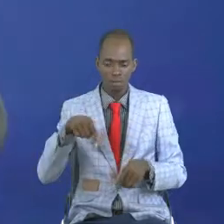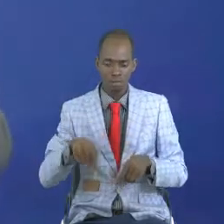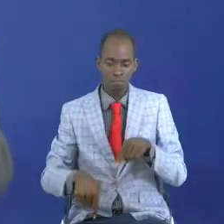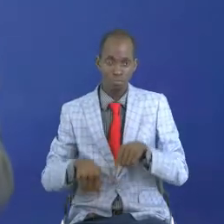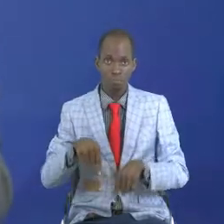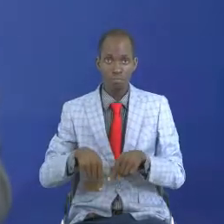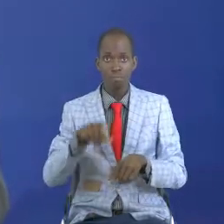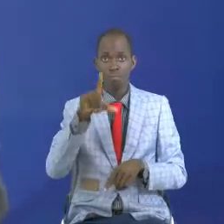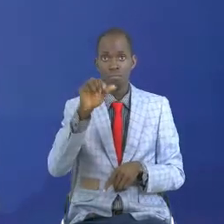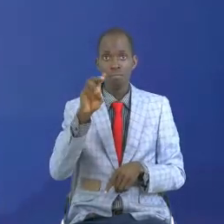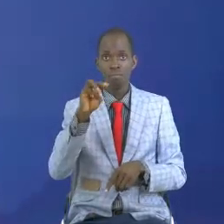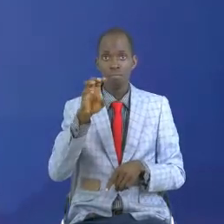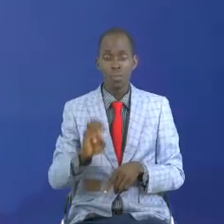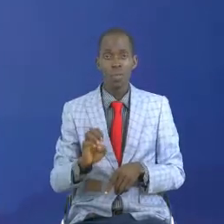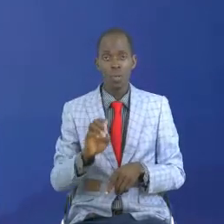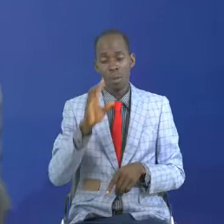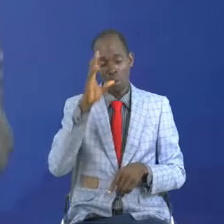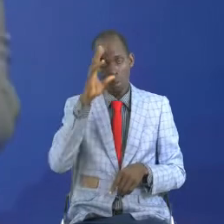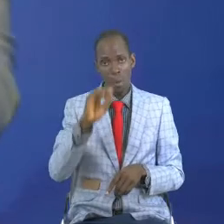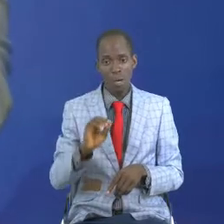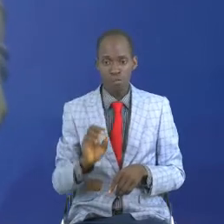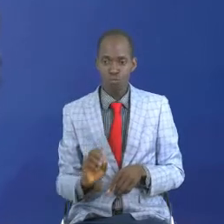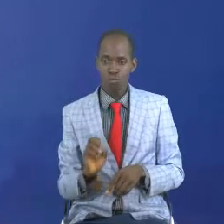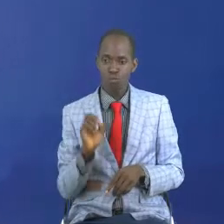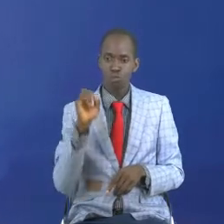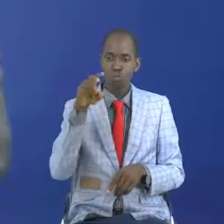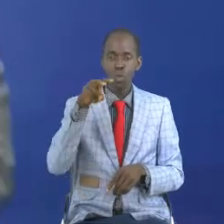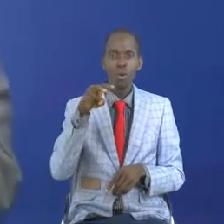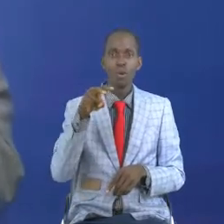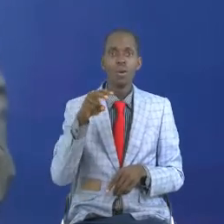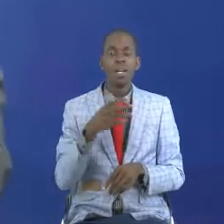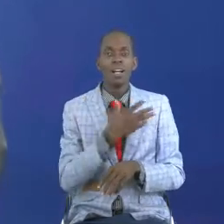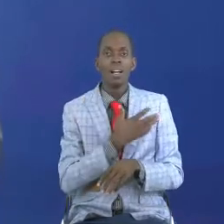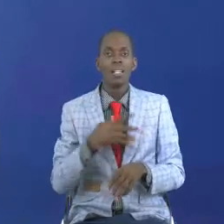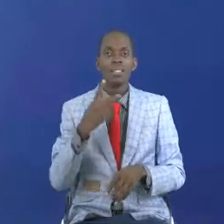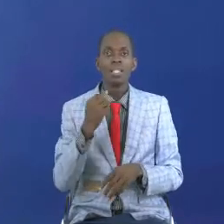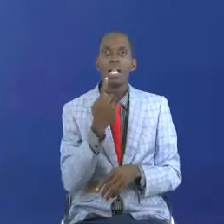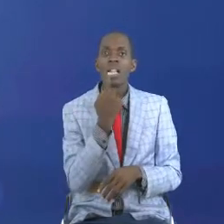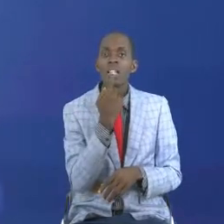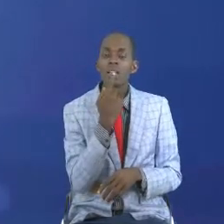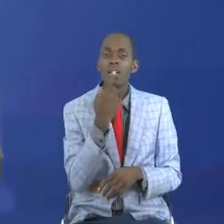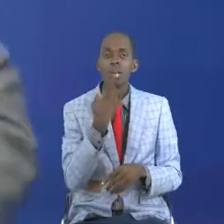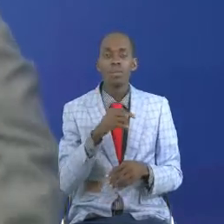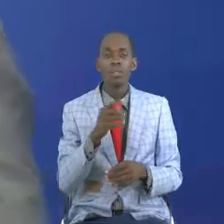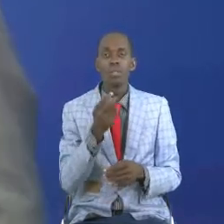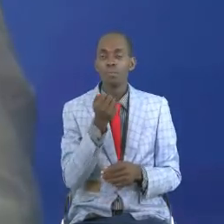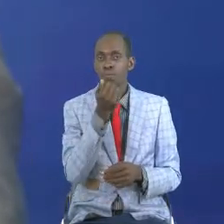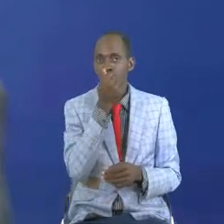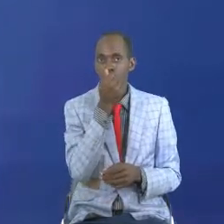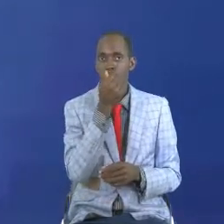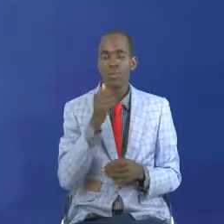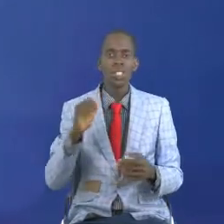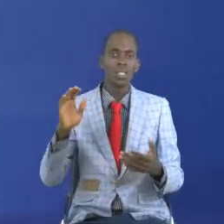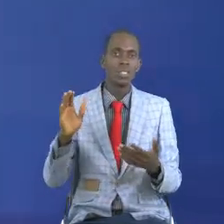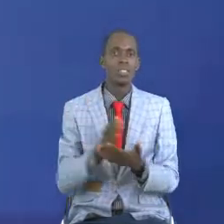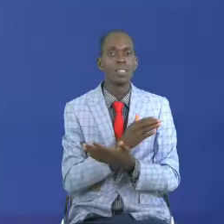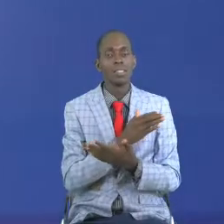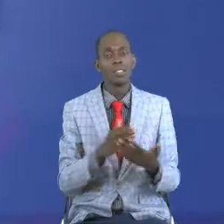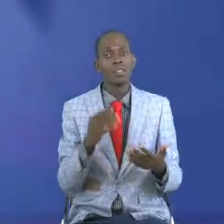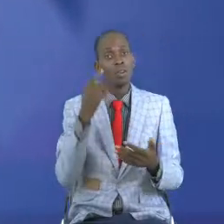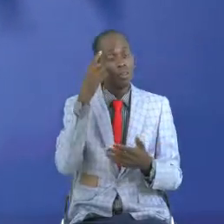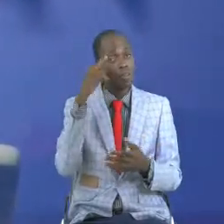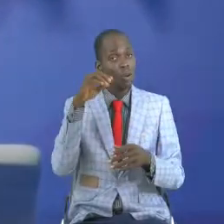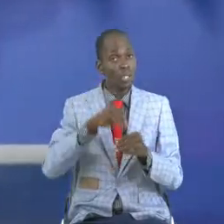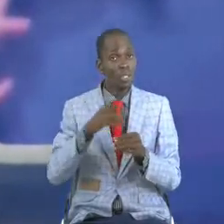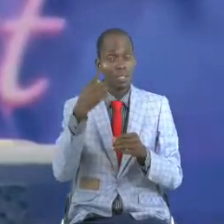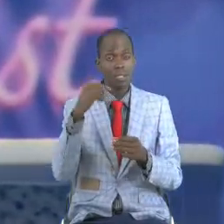live as an arch and the tongue of the dumb sin for in the wilderness